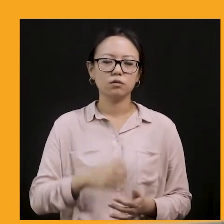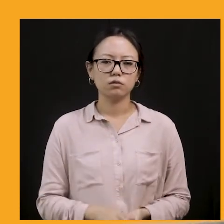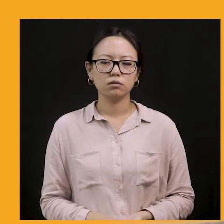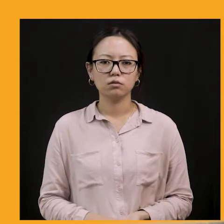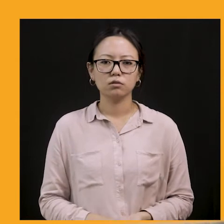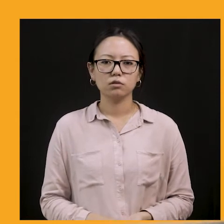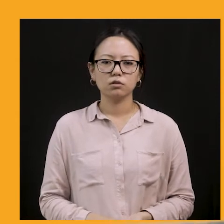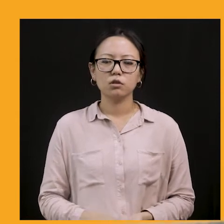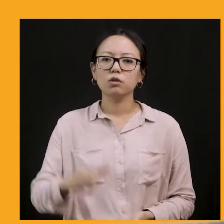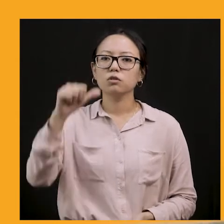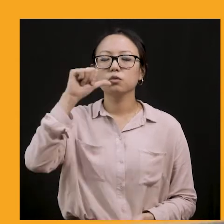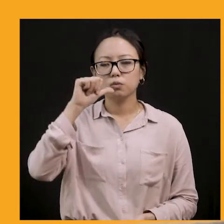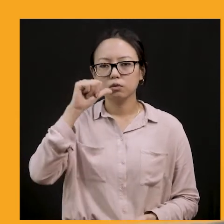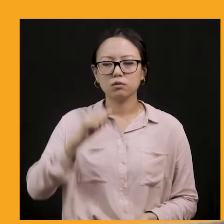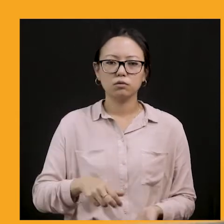a natural thing.